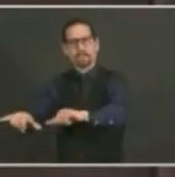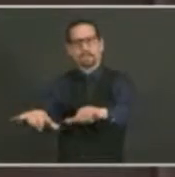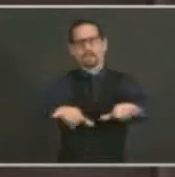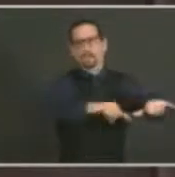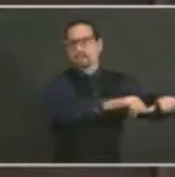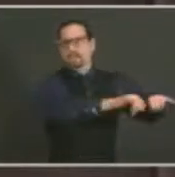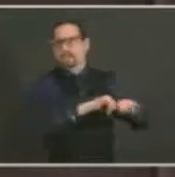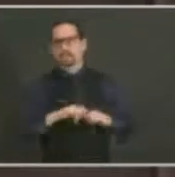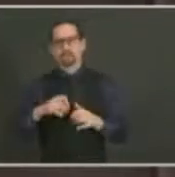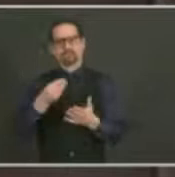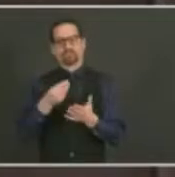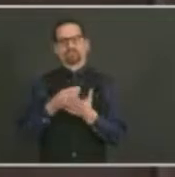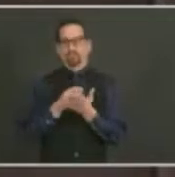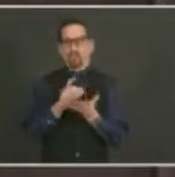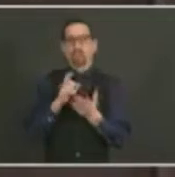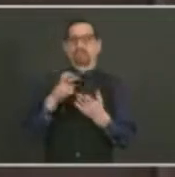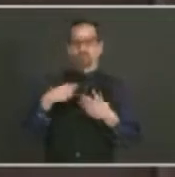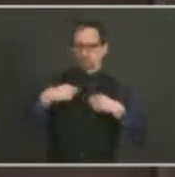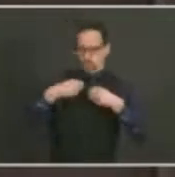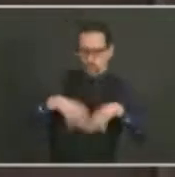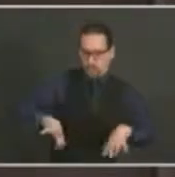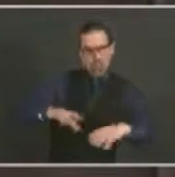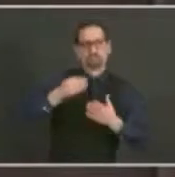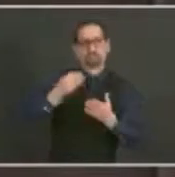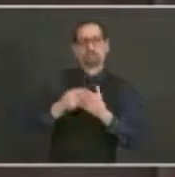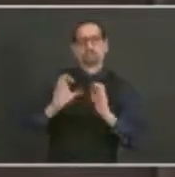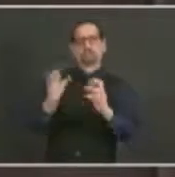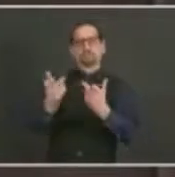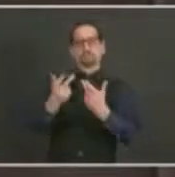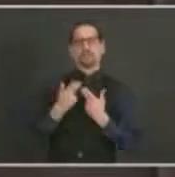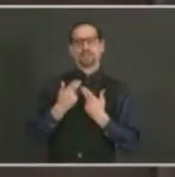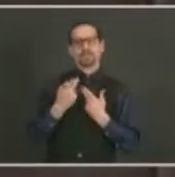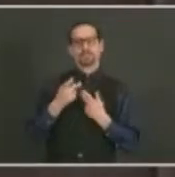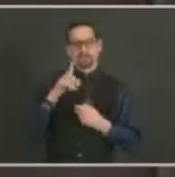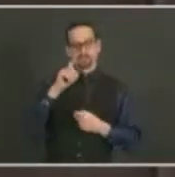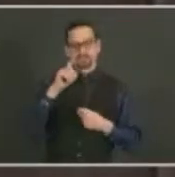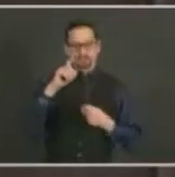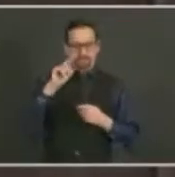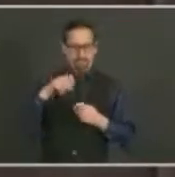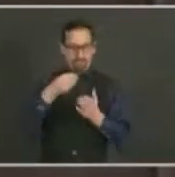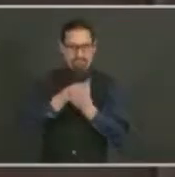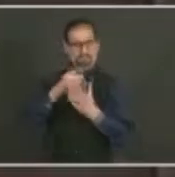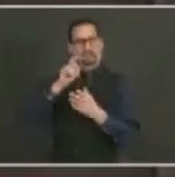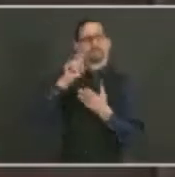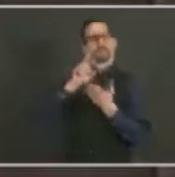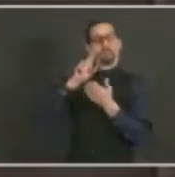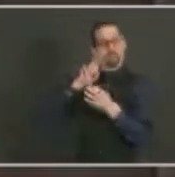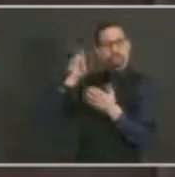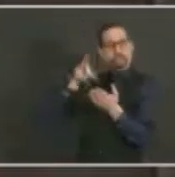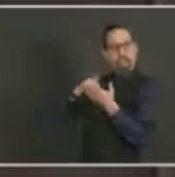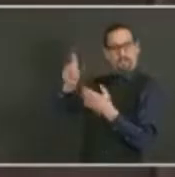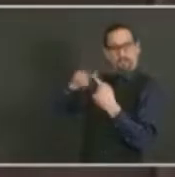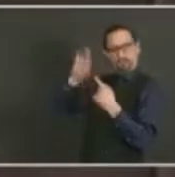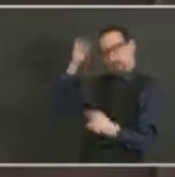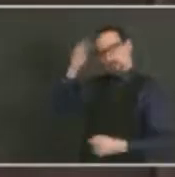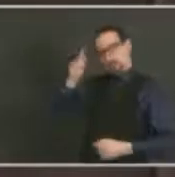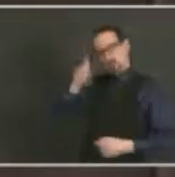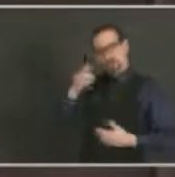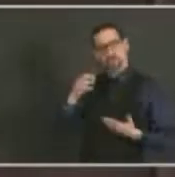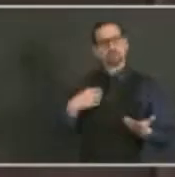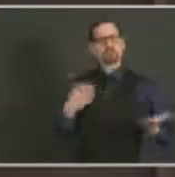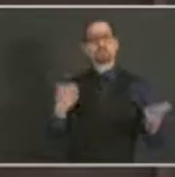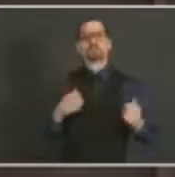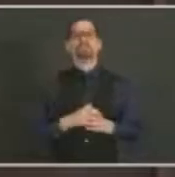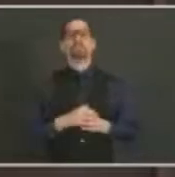to repay their credit lines. Yeah, so you're not telling me anything we don't know, right? We know that the small businesses needed more of the CARES